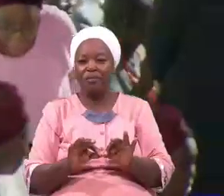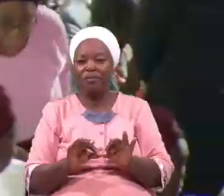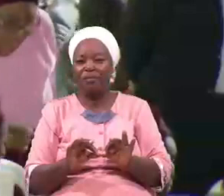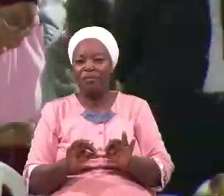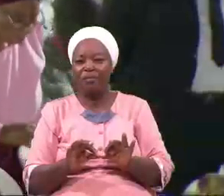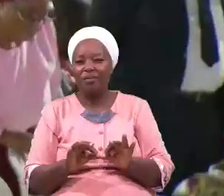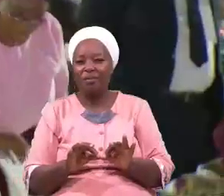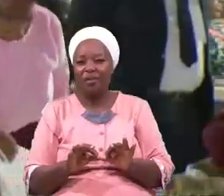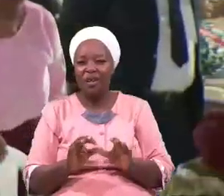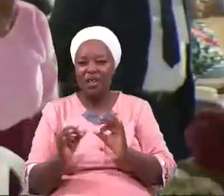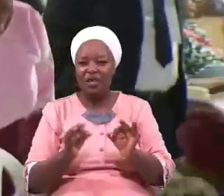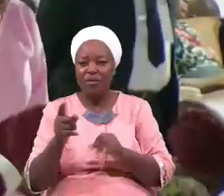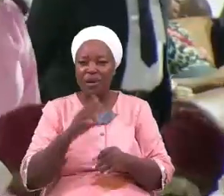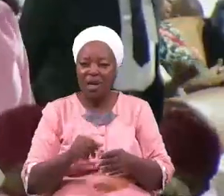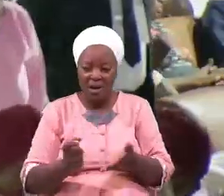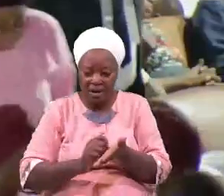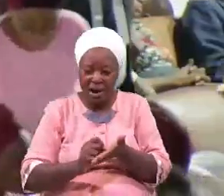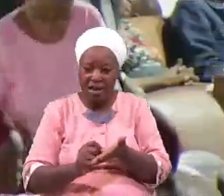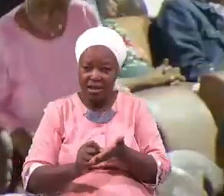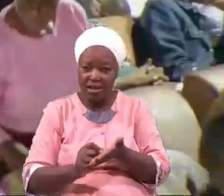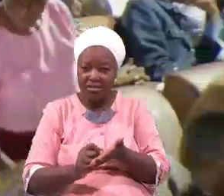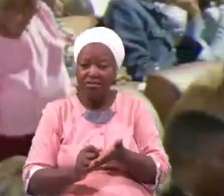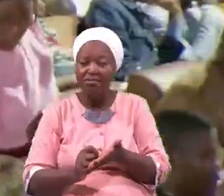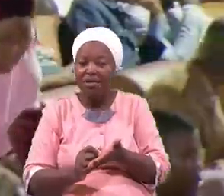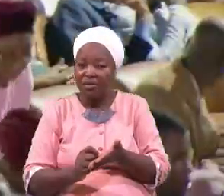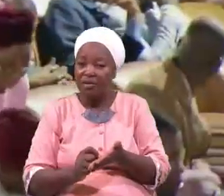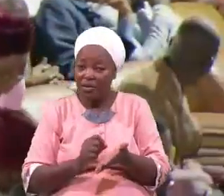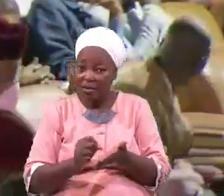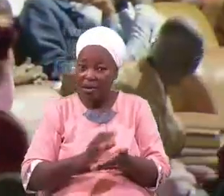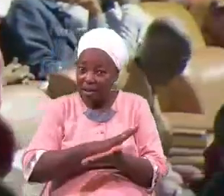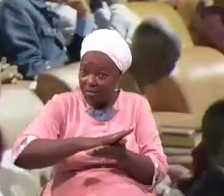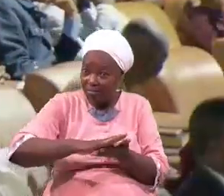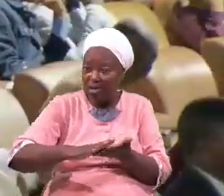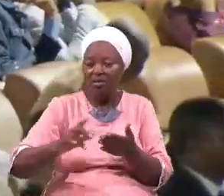If you can feel very well, please do it very clearly.